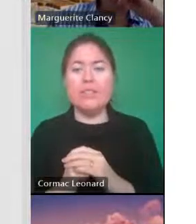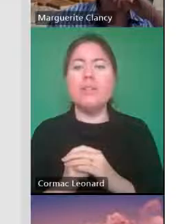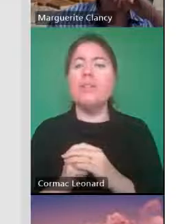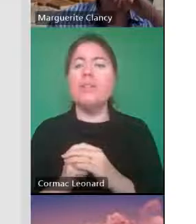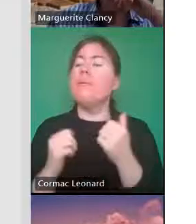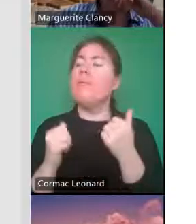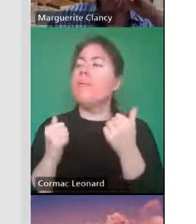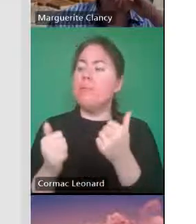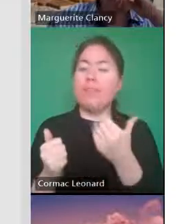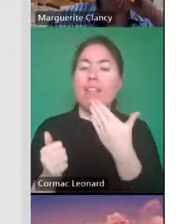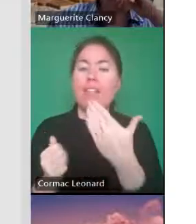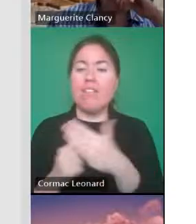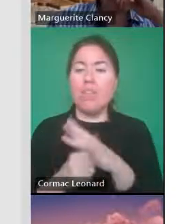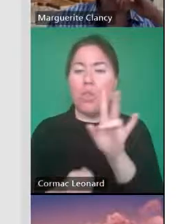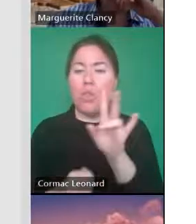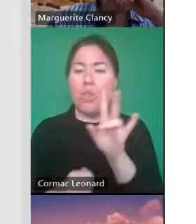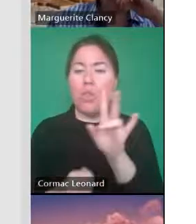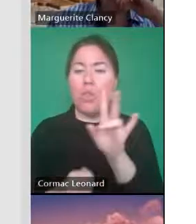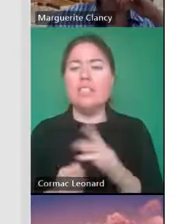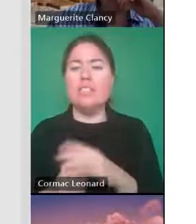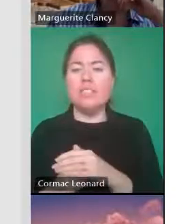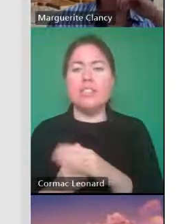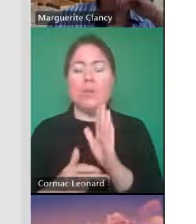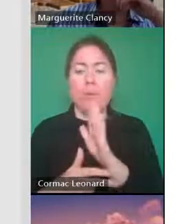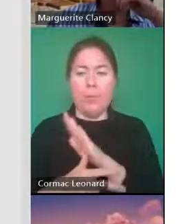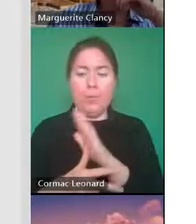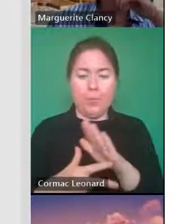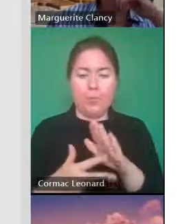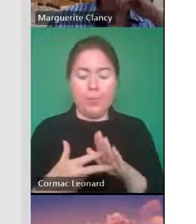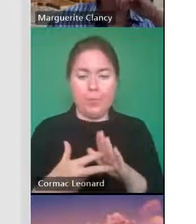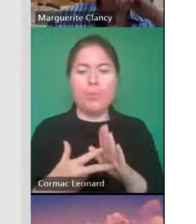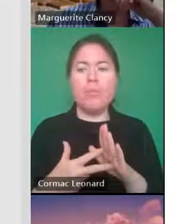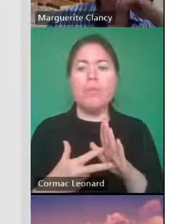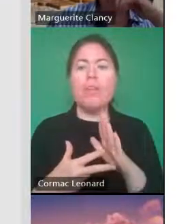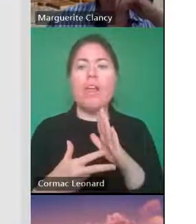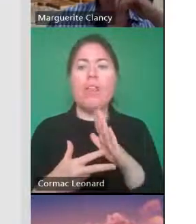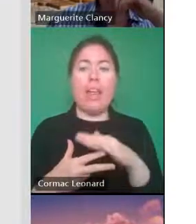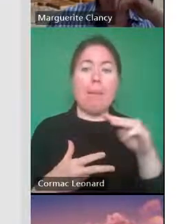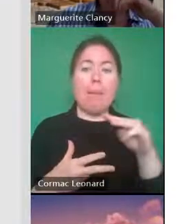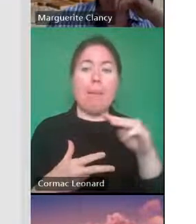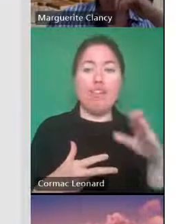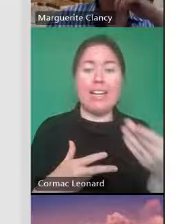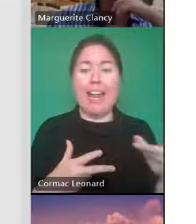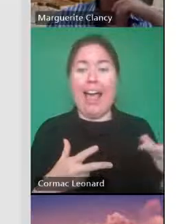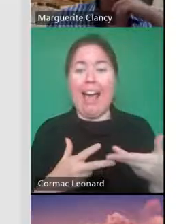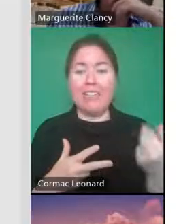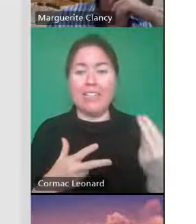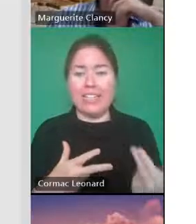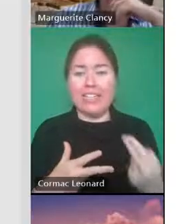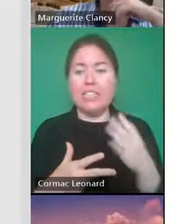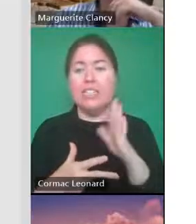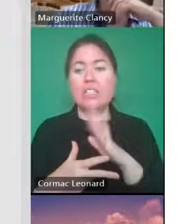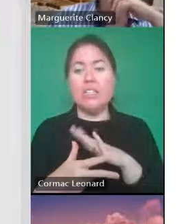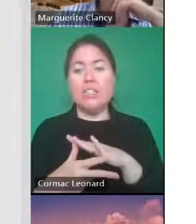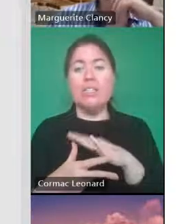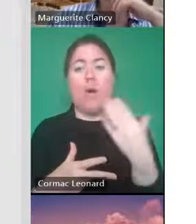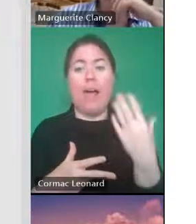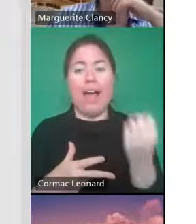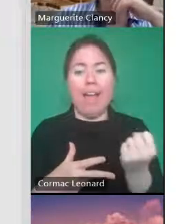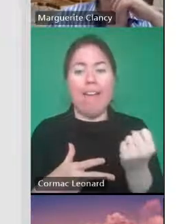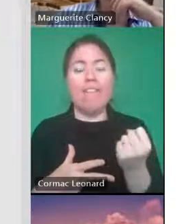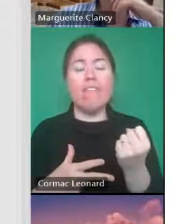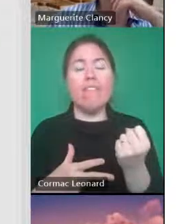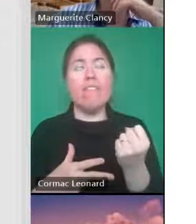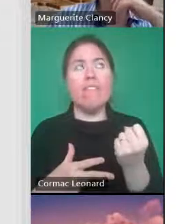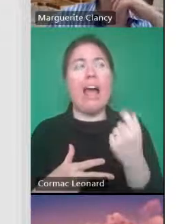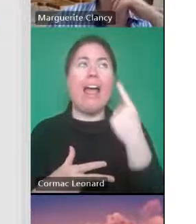and I'll answer them each in sequence, and Marguerite can pop in. So there are 2. I